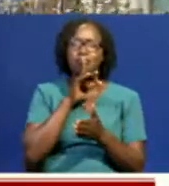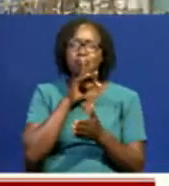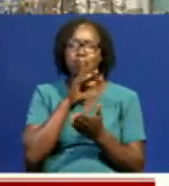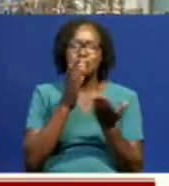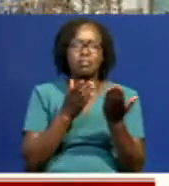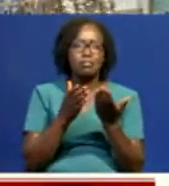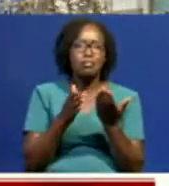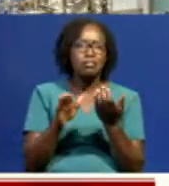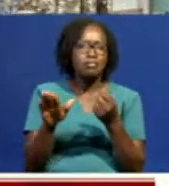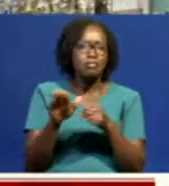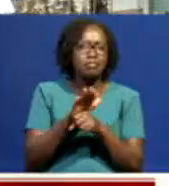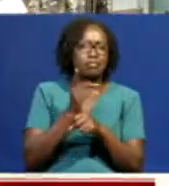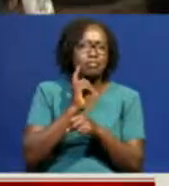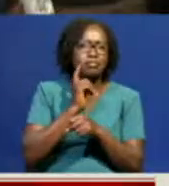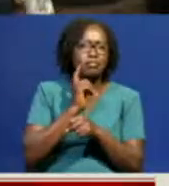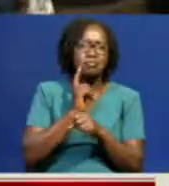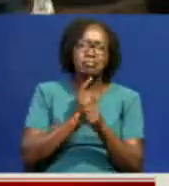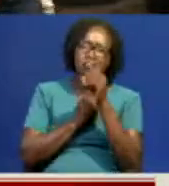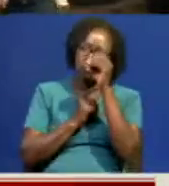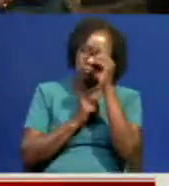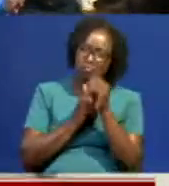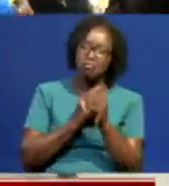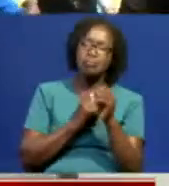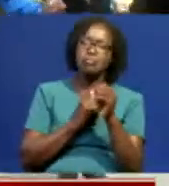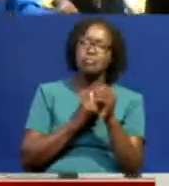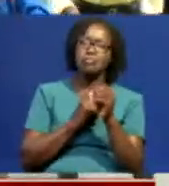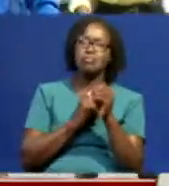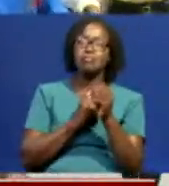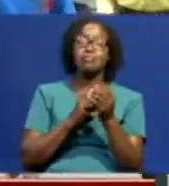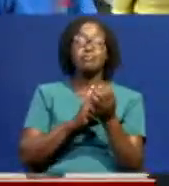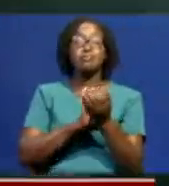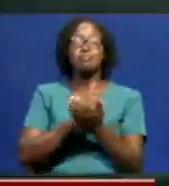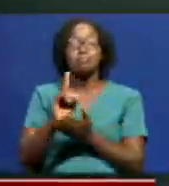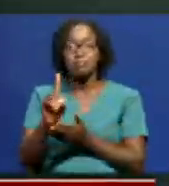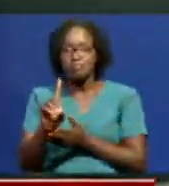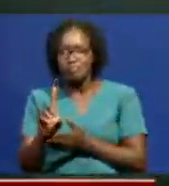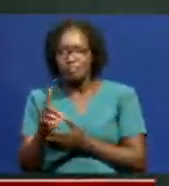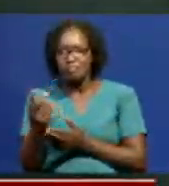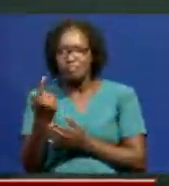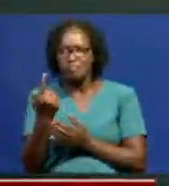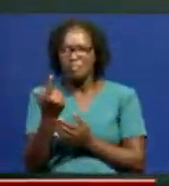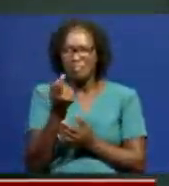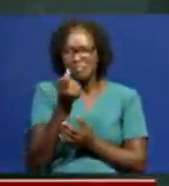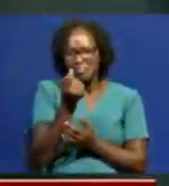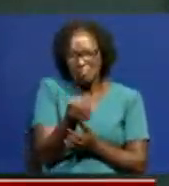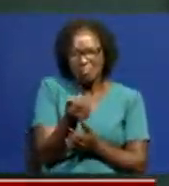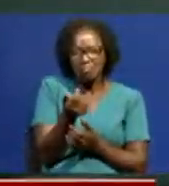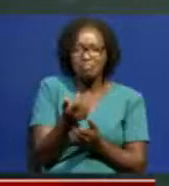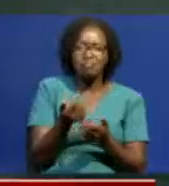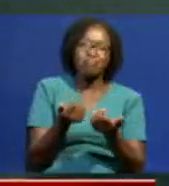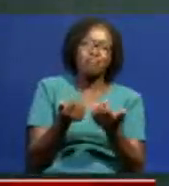closed. A spot check by Channel 1 showed only a handful of traffic.